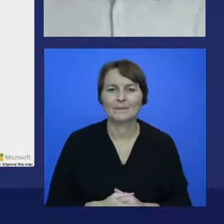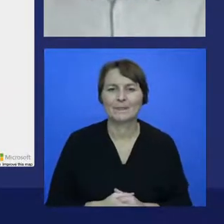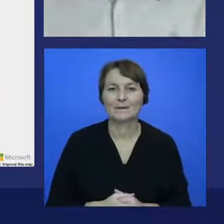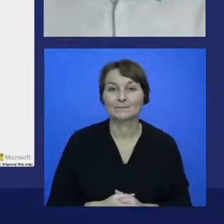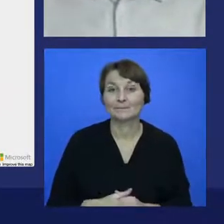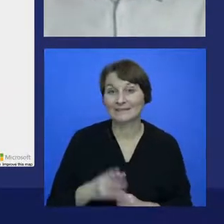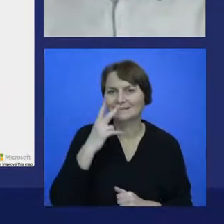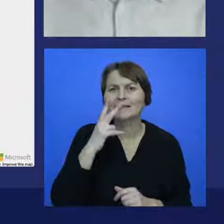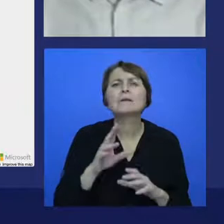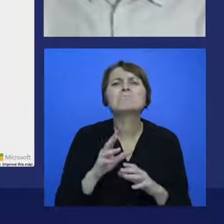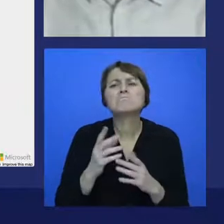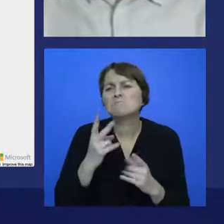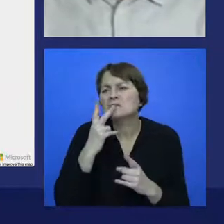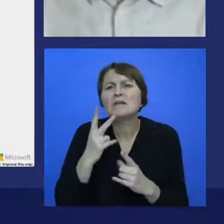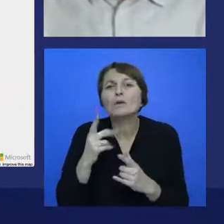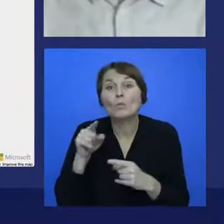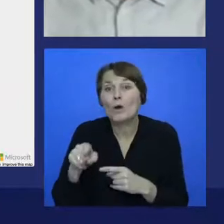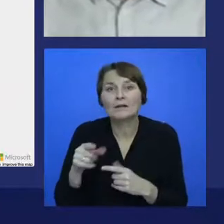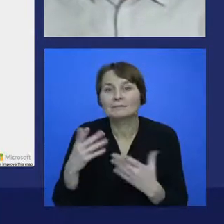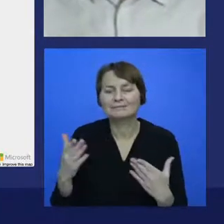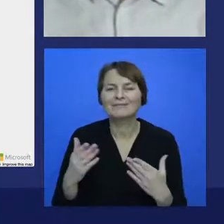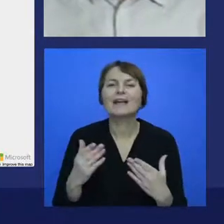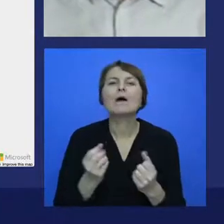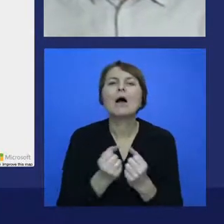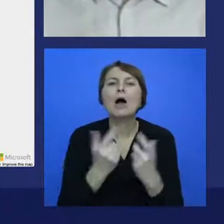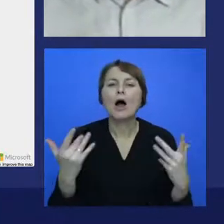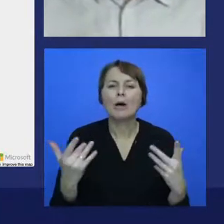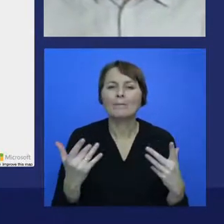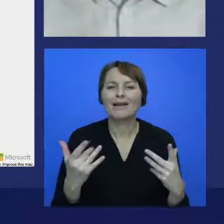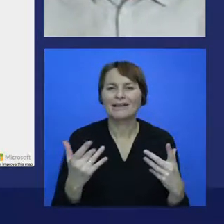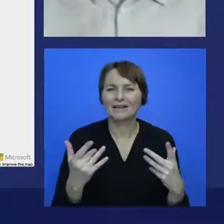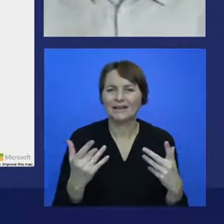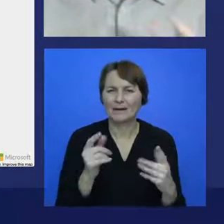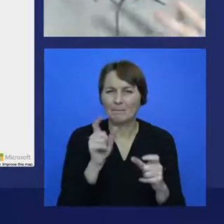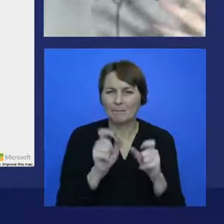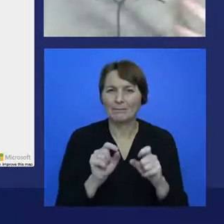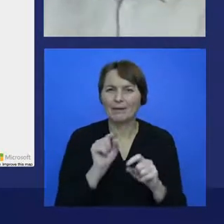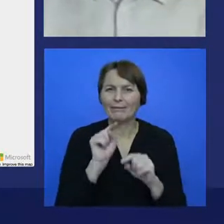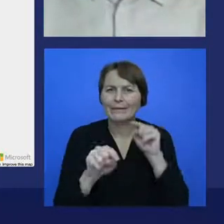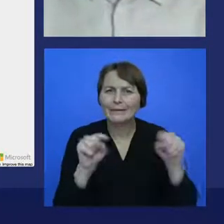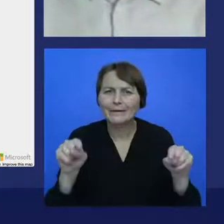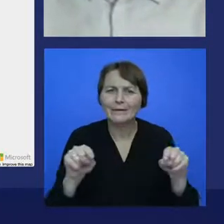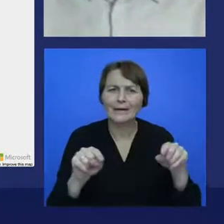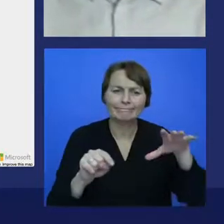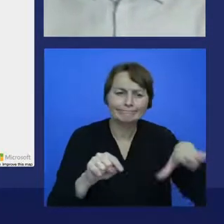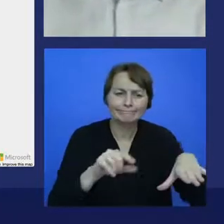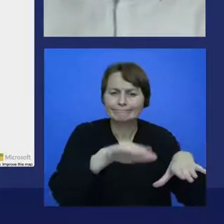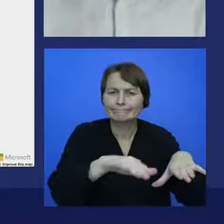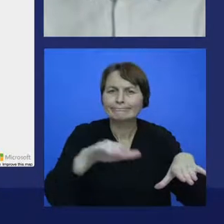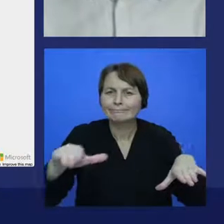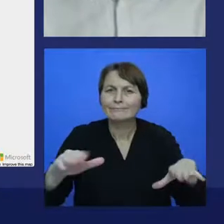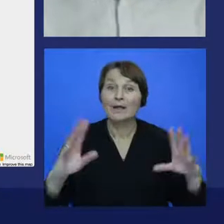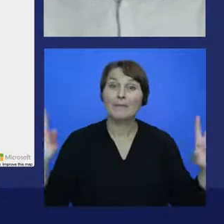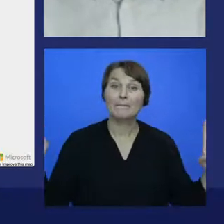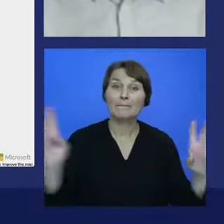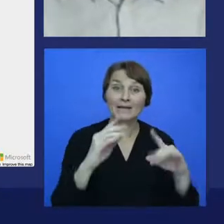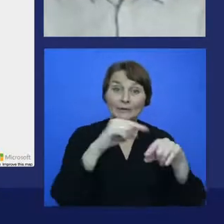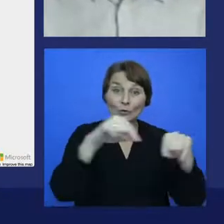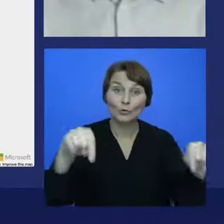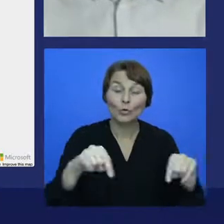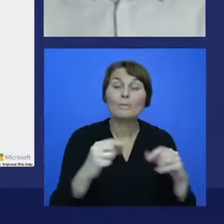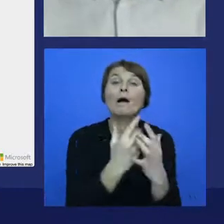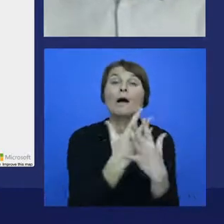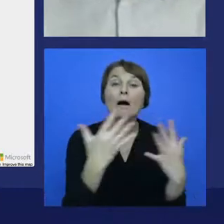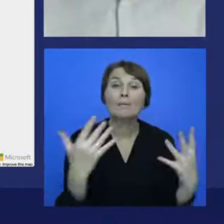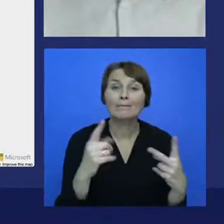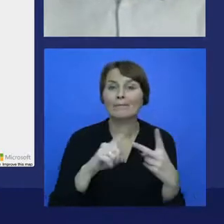occupancy. So we have IoT sensors on every desk and in every meeting room. We have information in the digital twin about how the